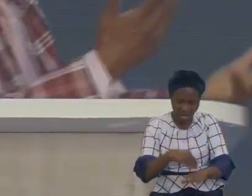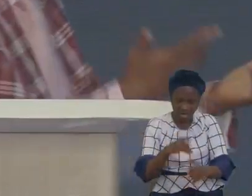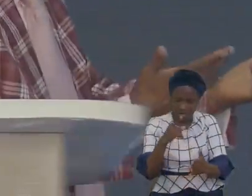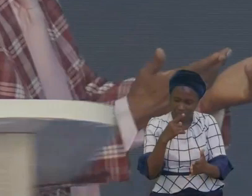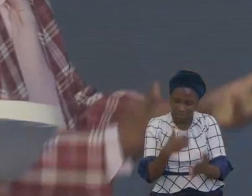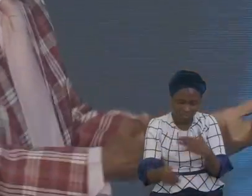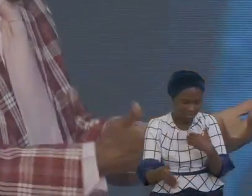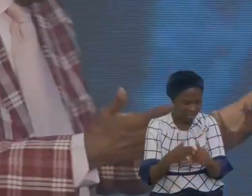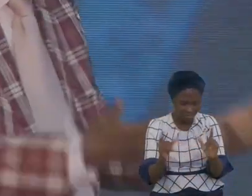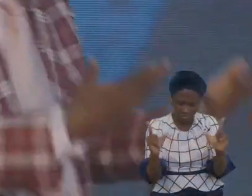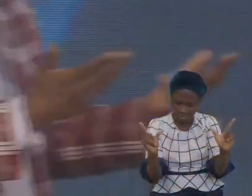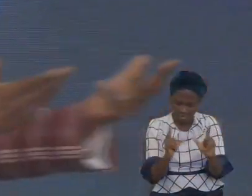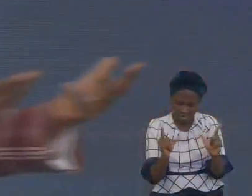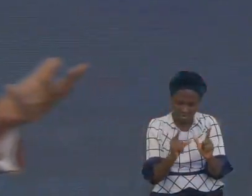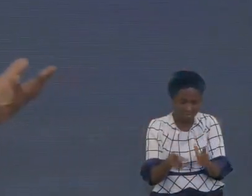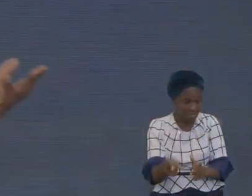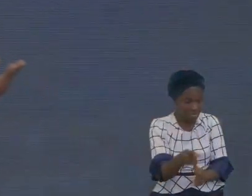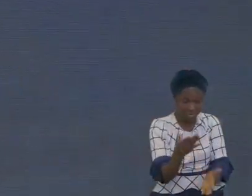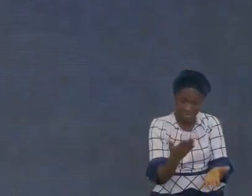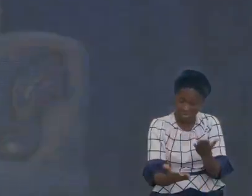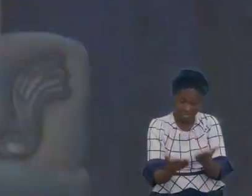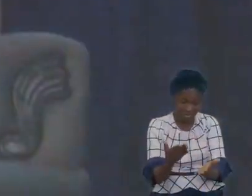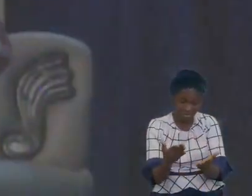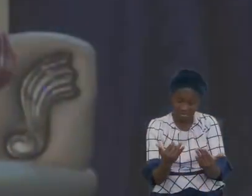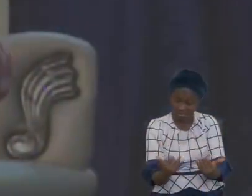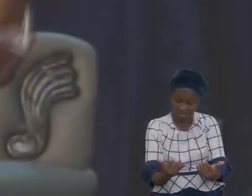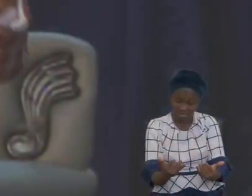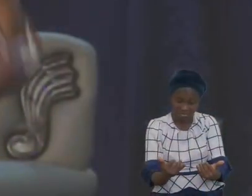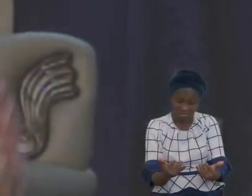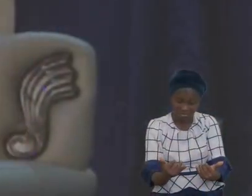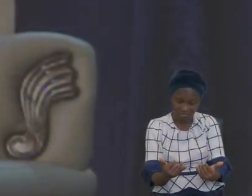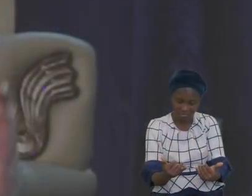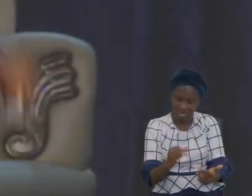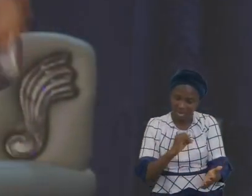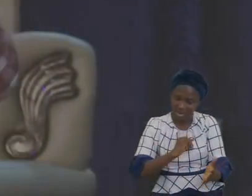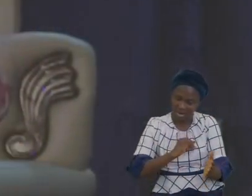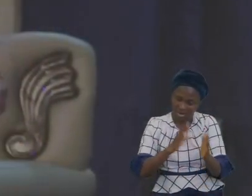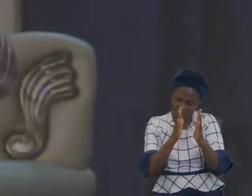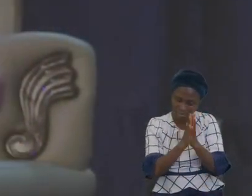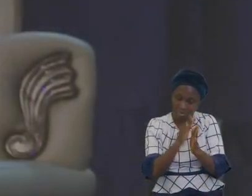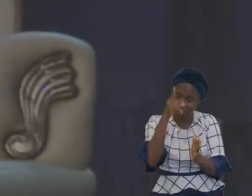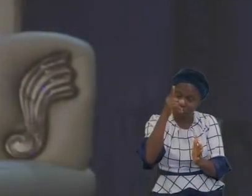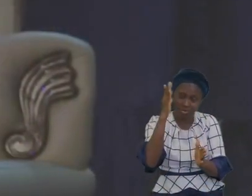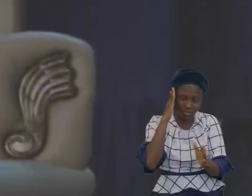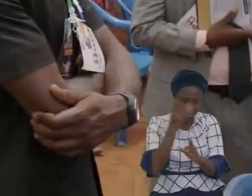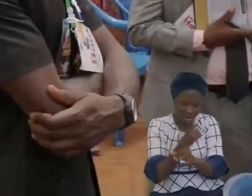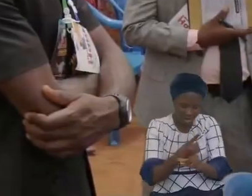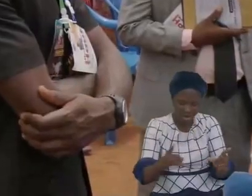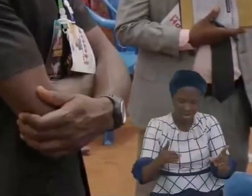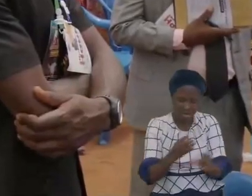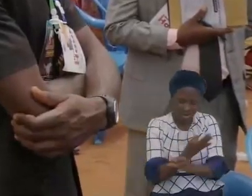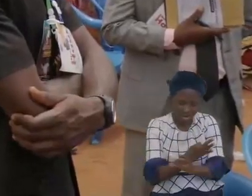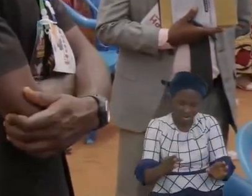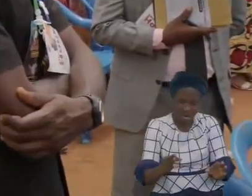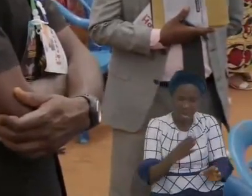I pray you liberate and lift up everyone in Jesus'